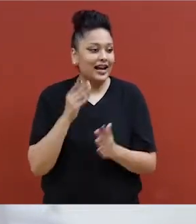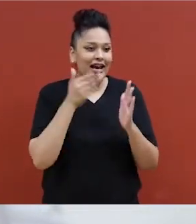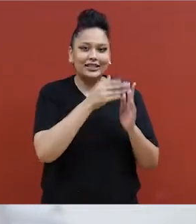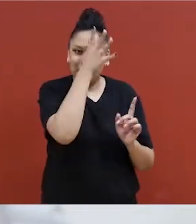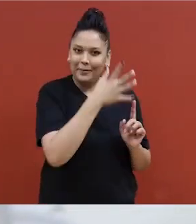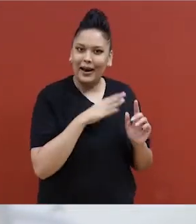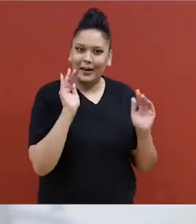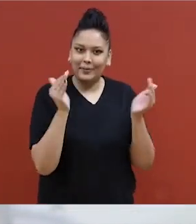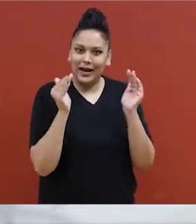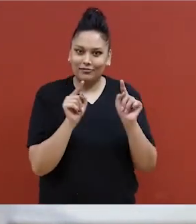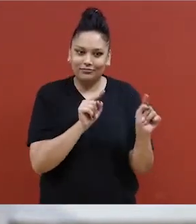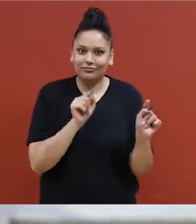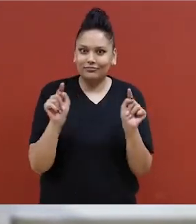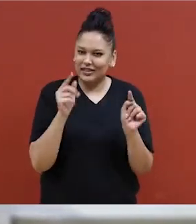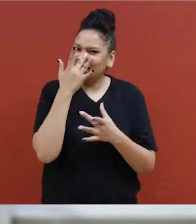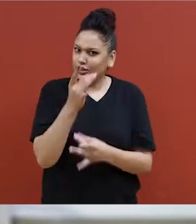intersectional